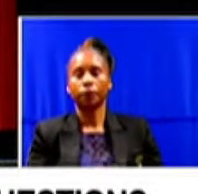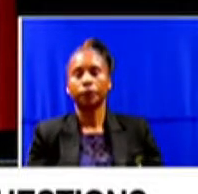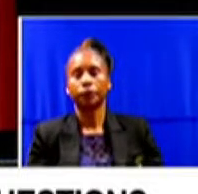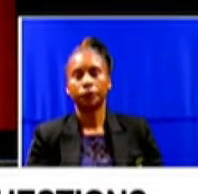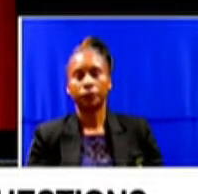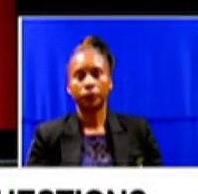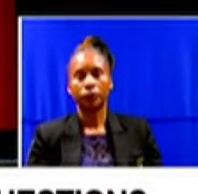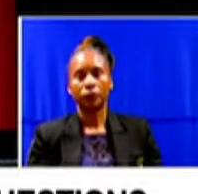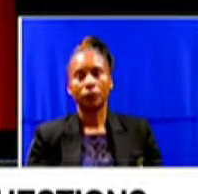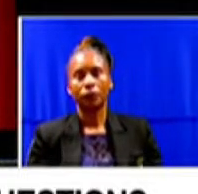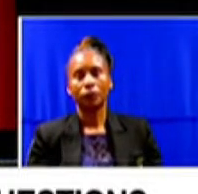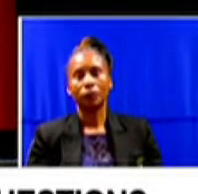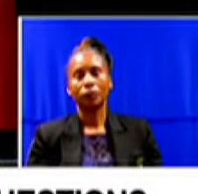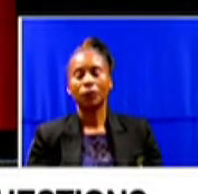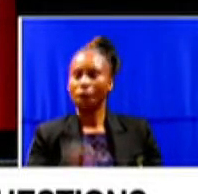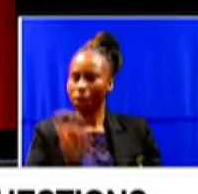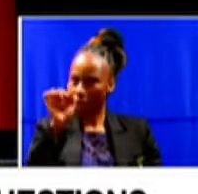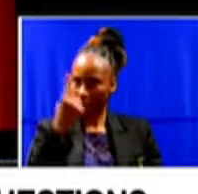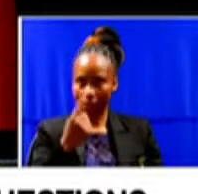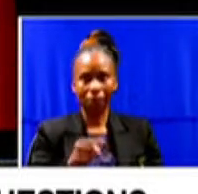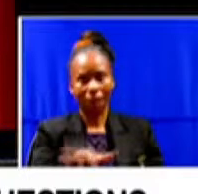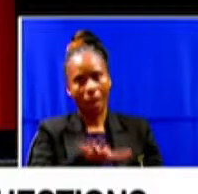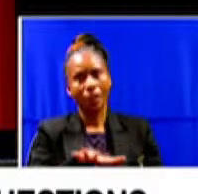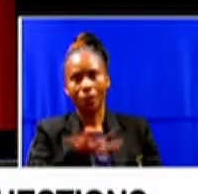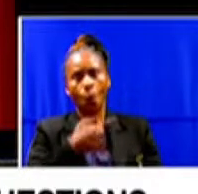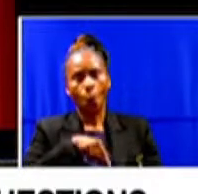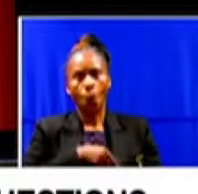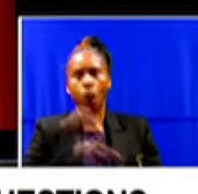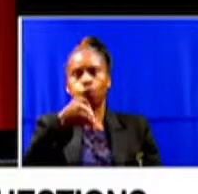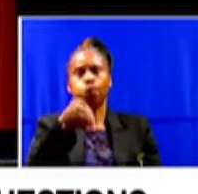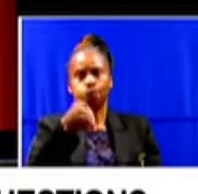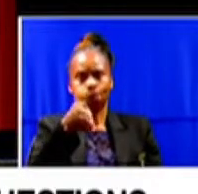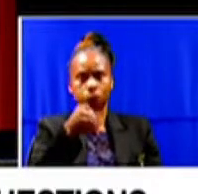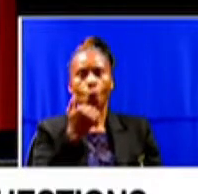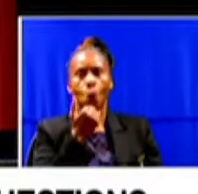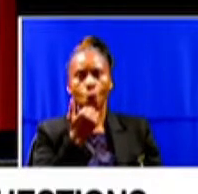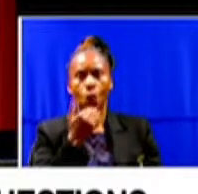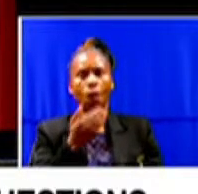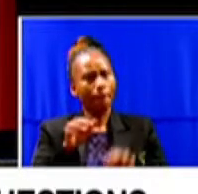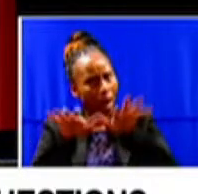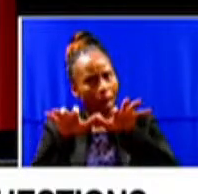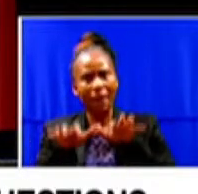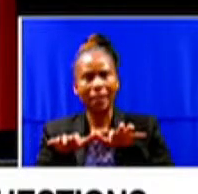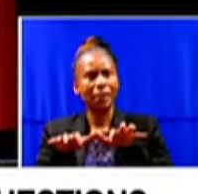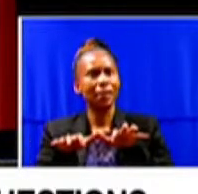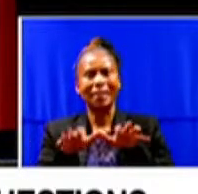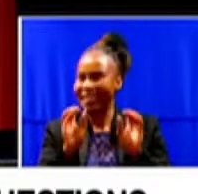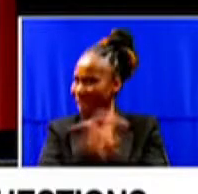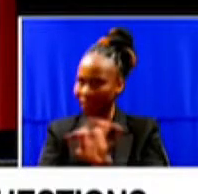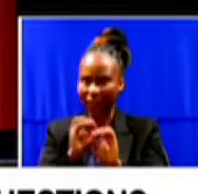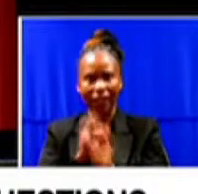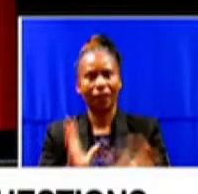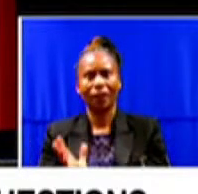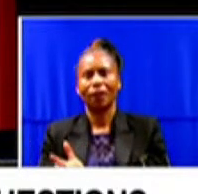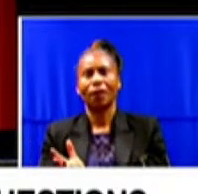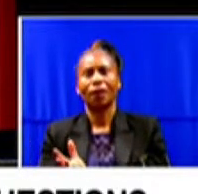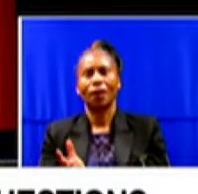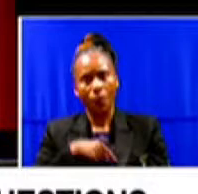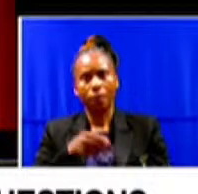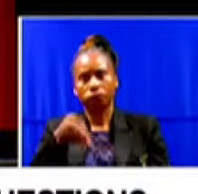And in the first place, we are here as Parliament, not as anything else.